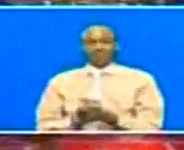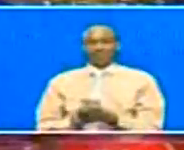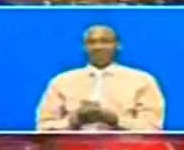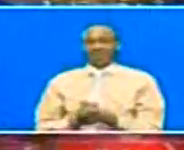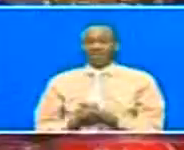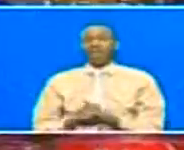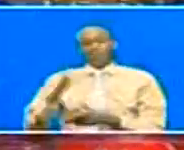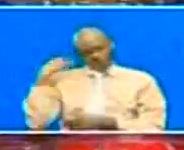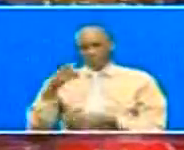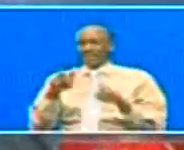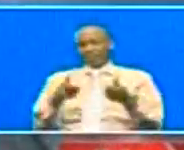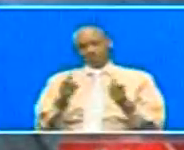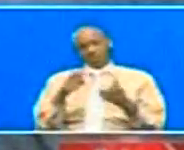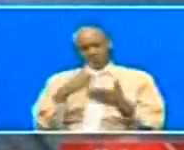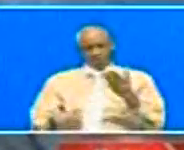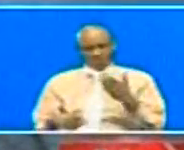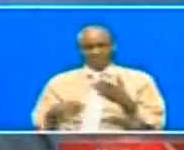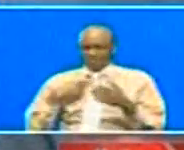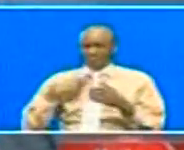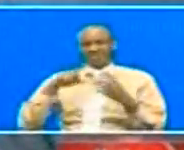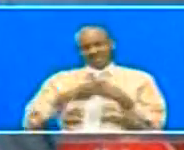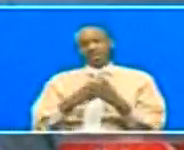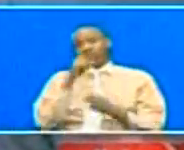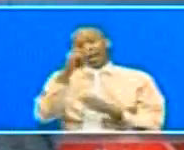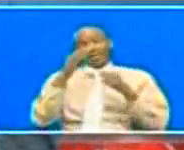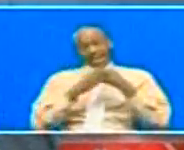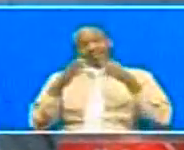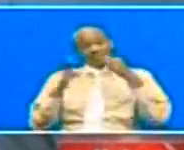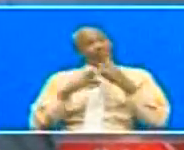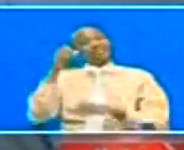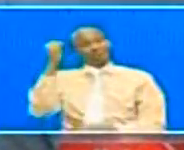In broadcasting. Mm. Way back in 1975.